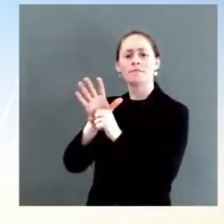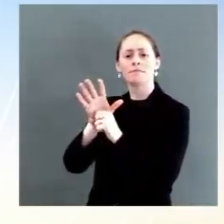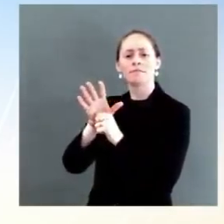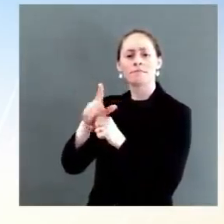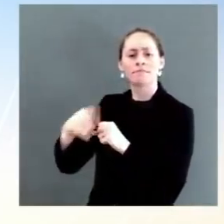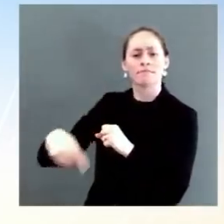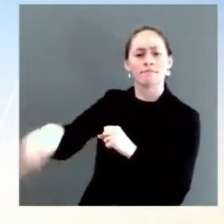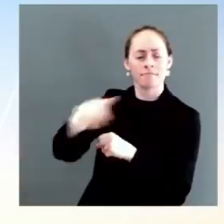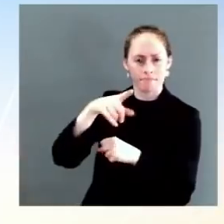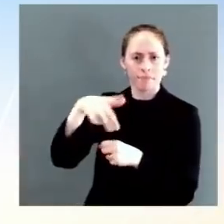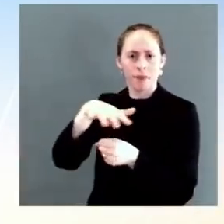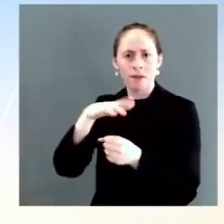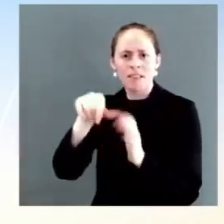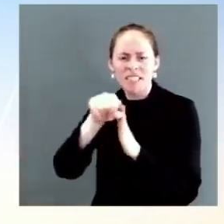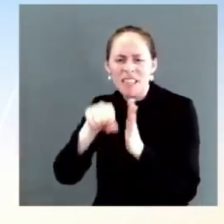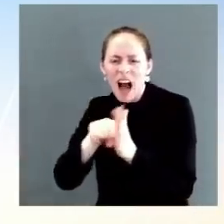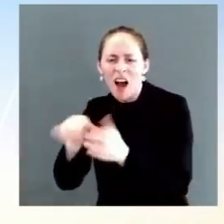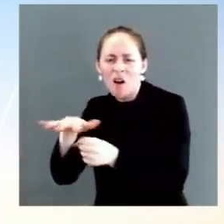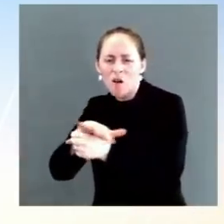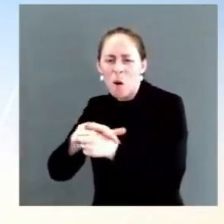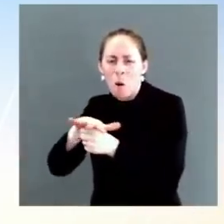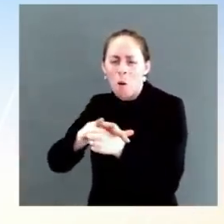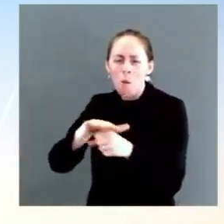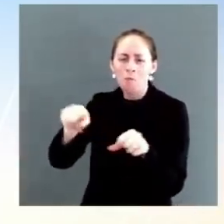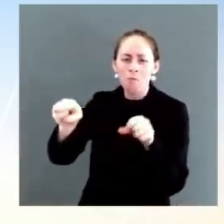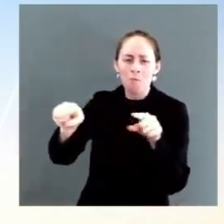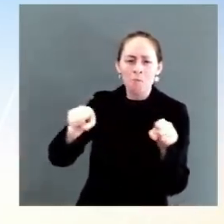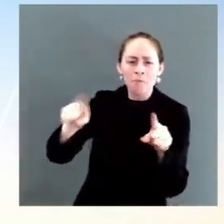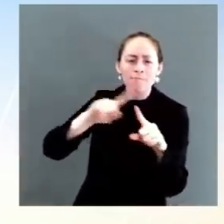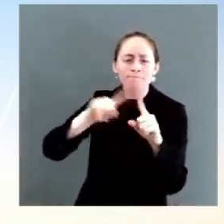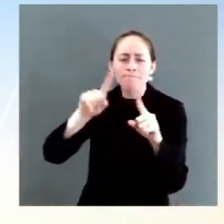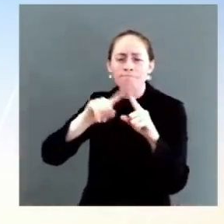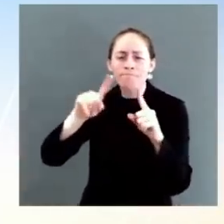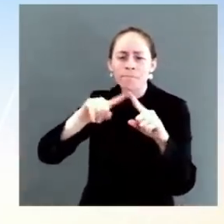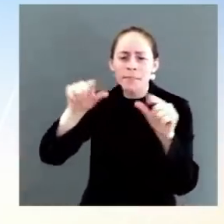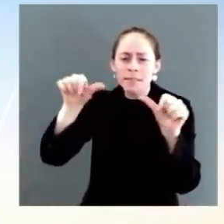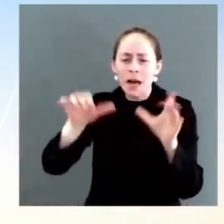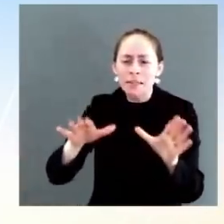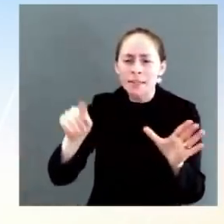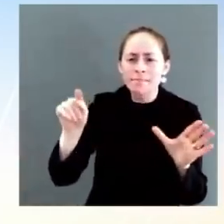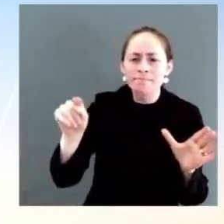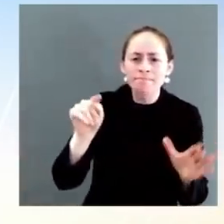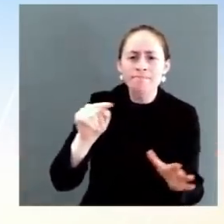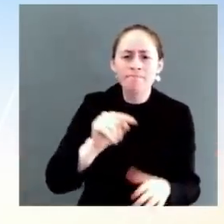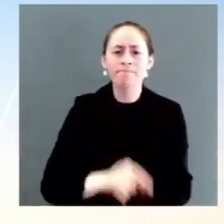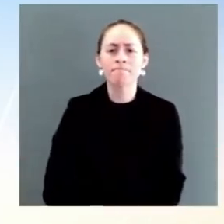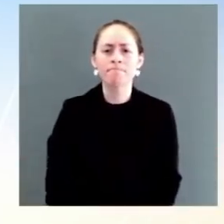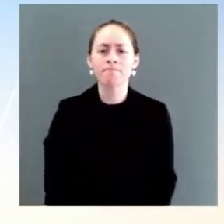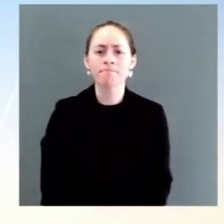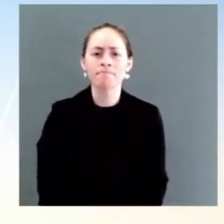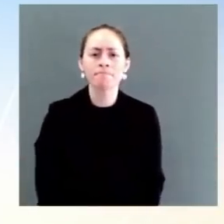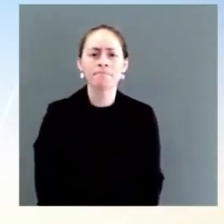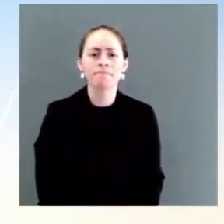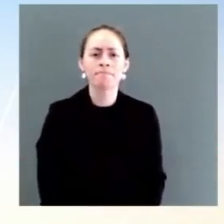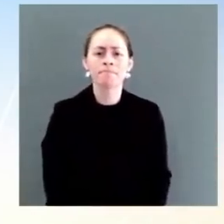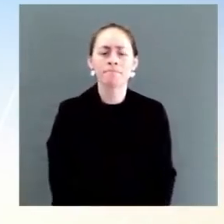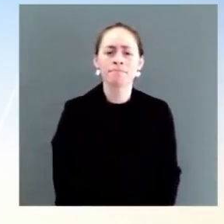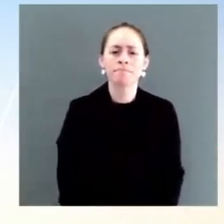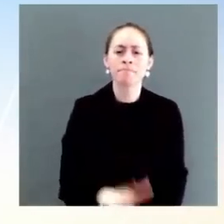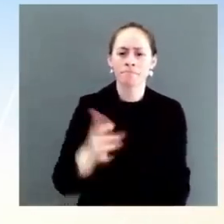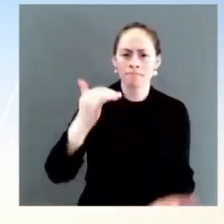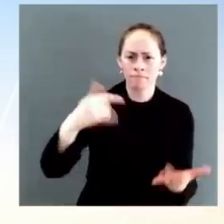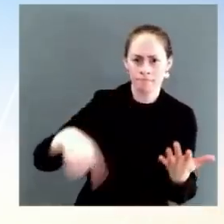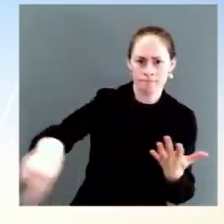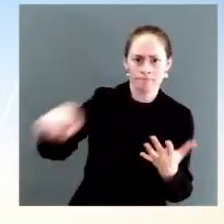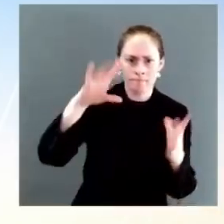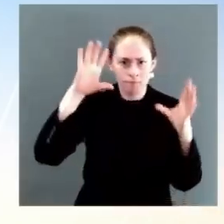also, does the president plan to speak with anyone in California now that this case has been identified?